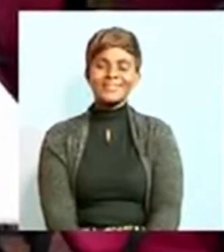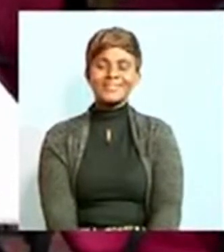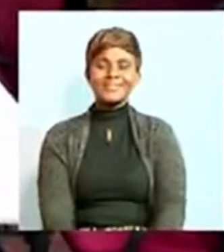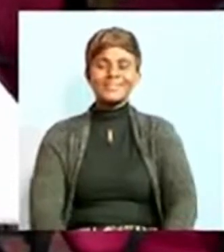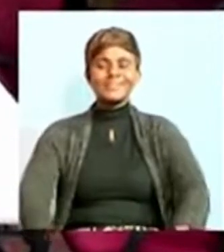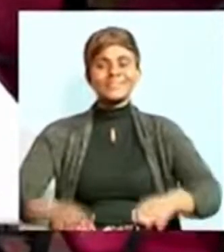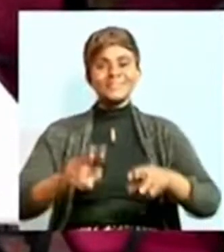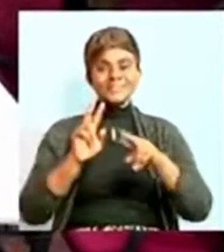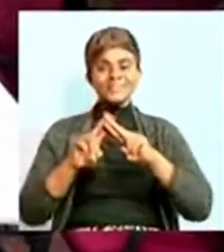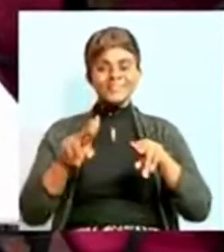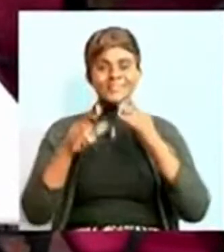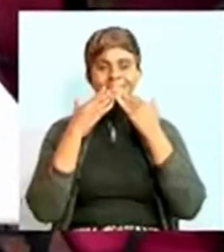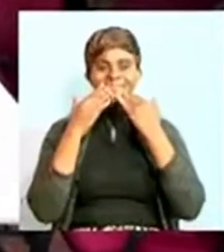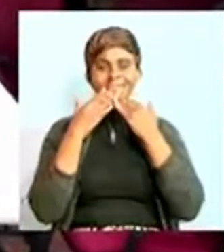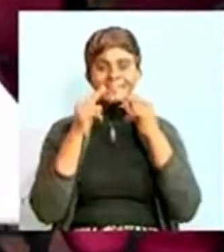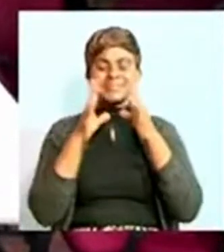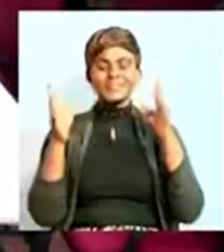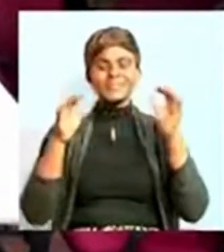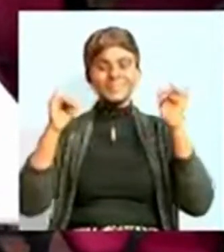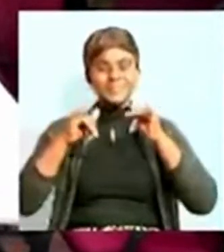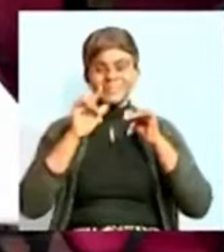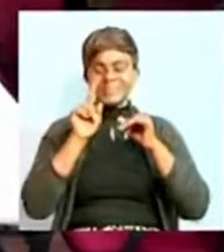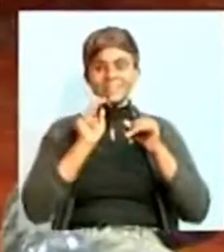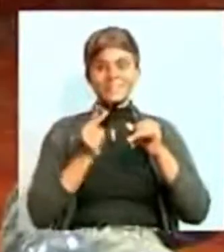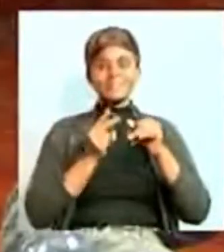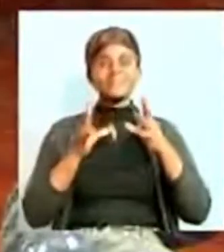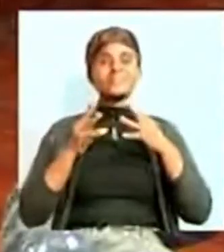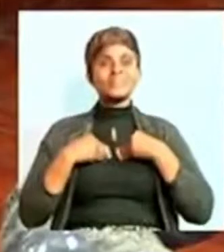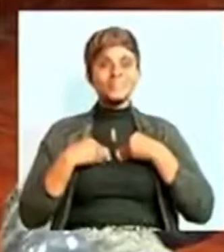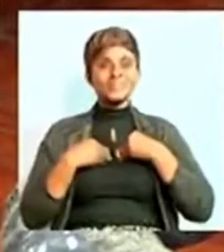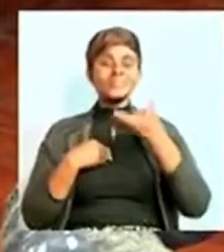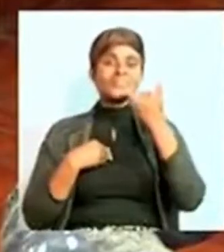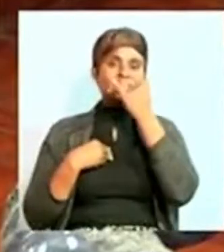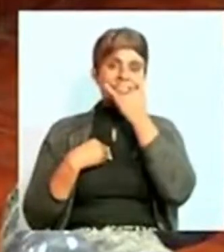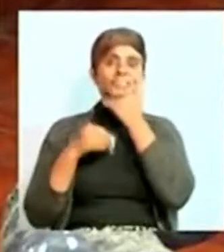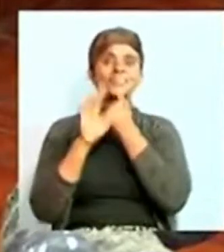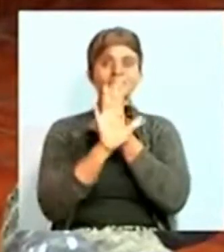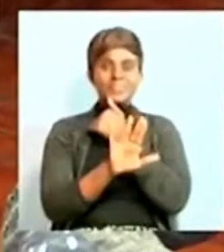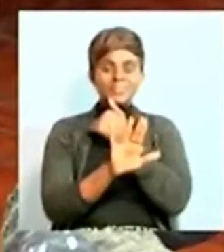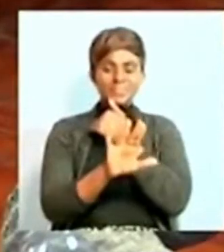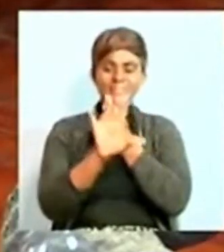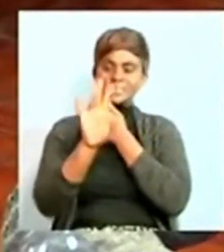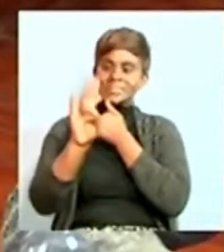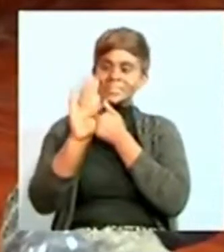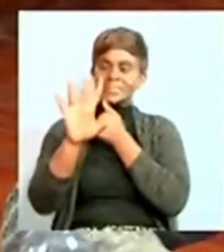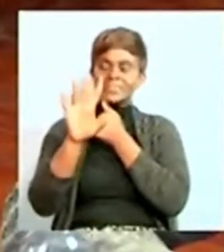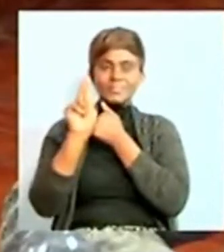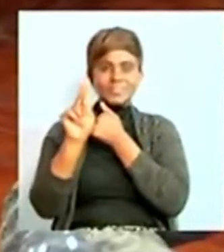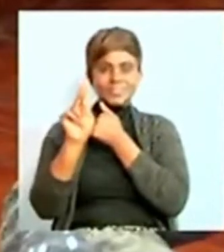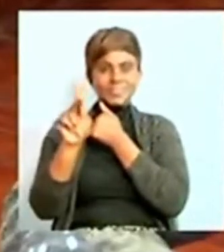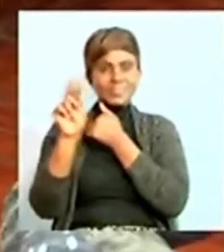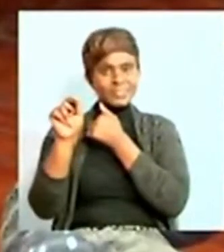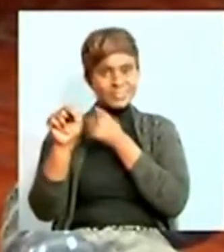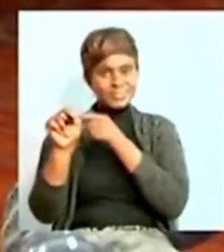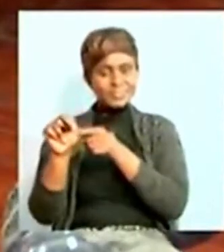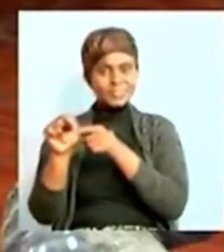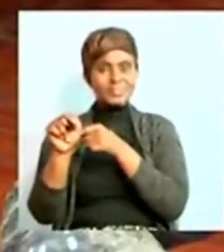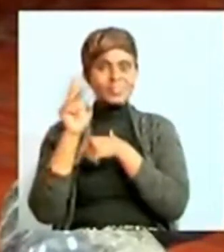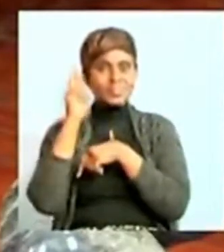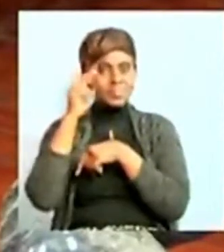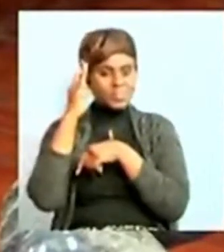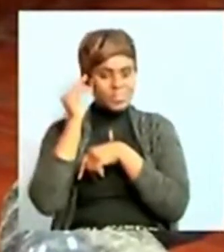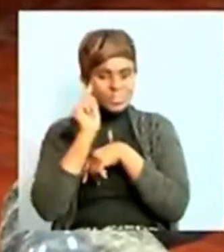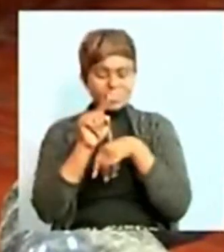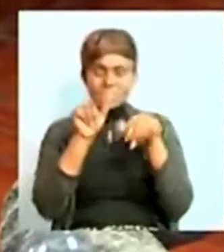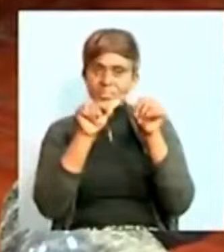Thank you very much, Chair. Indeed, we would like to acknowledge the omission of A75 Kwachangwe. I think that is the reason why